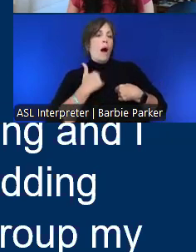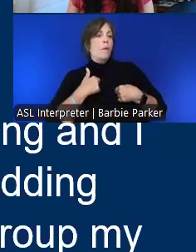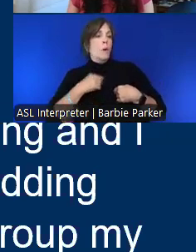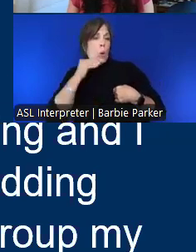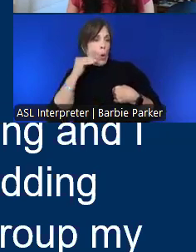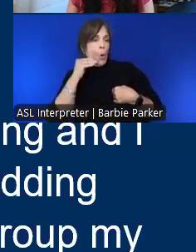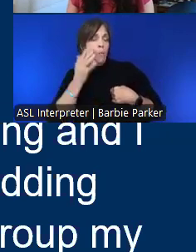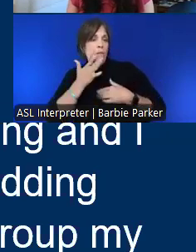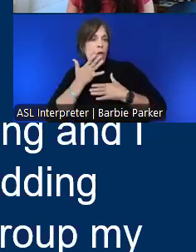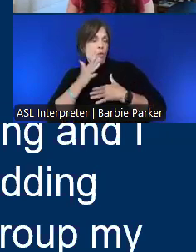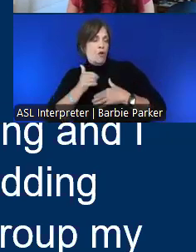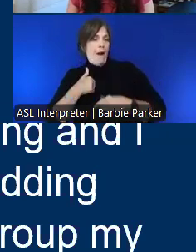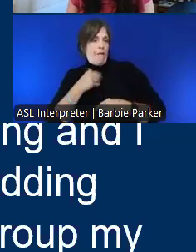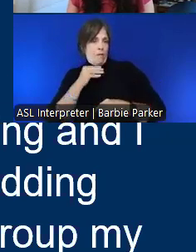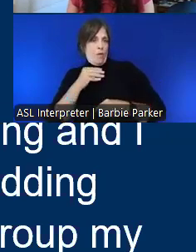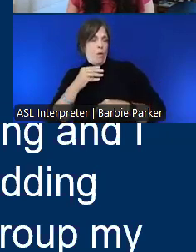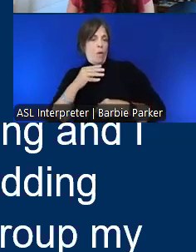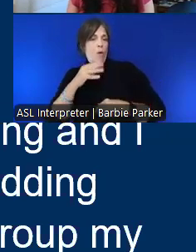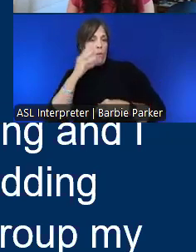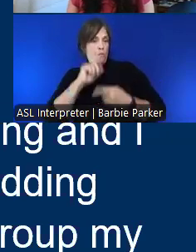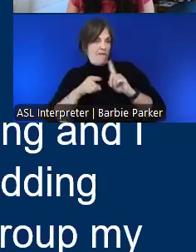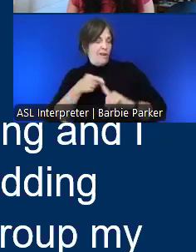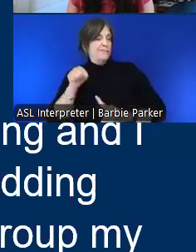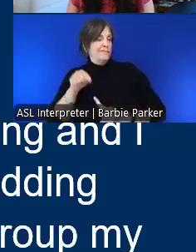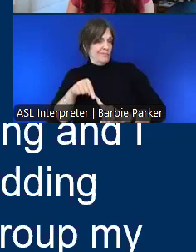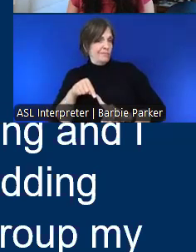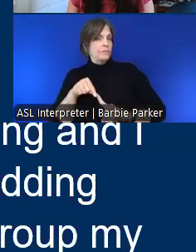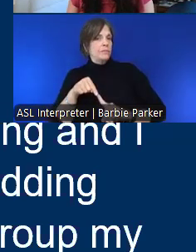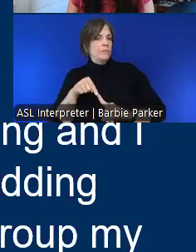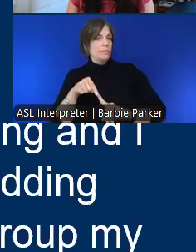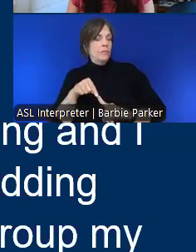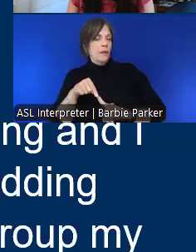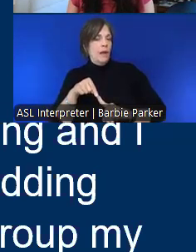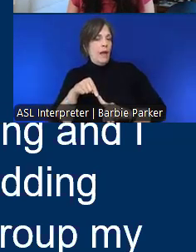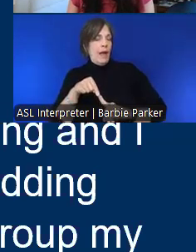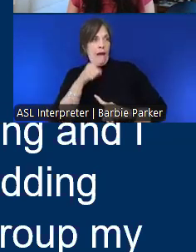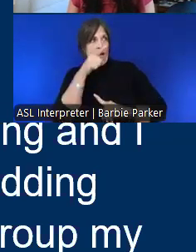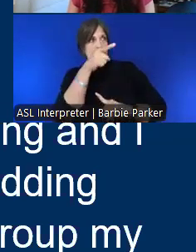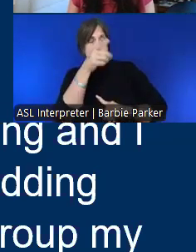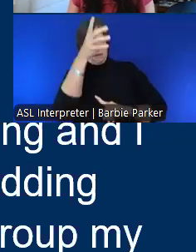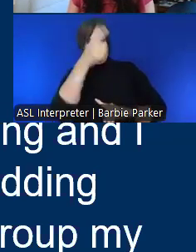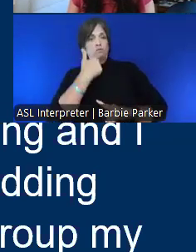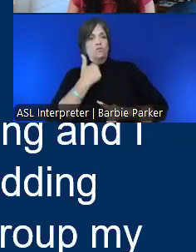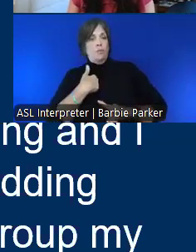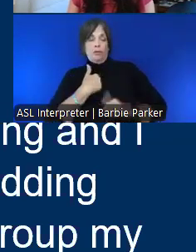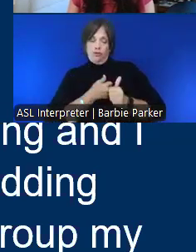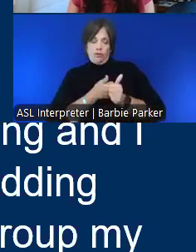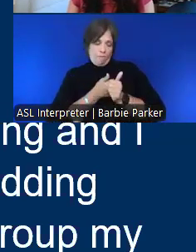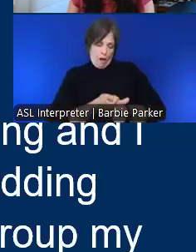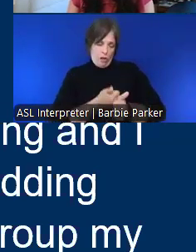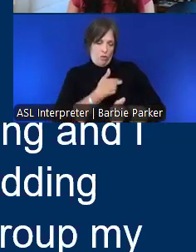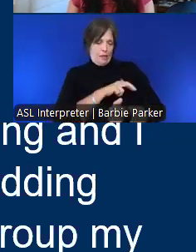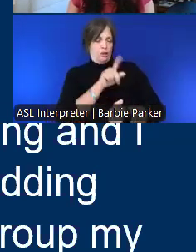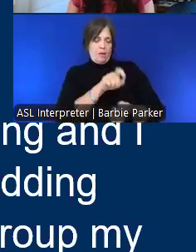in Colorado. And in order for me to follow my religion, I had to marry somebody, and it had